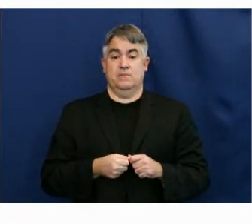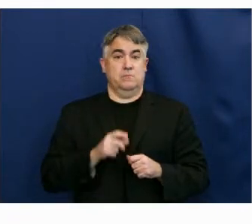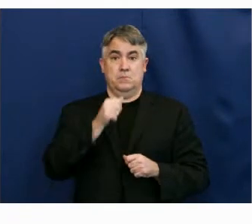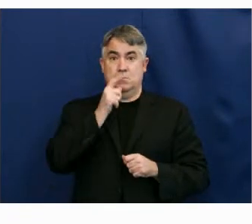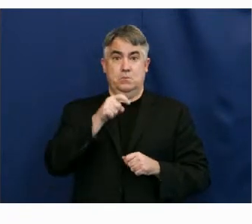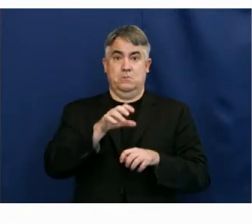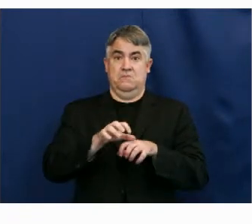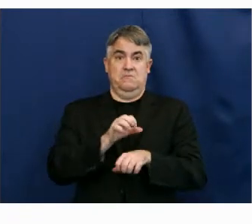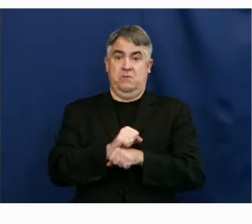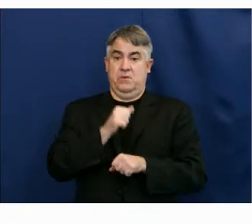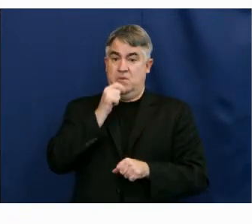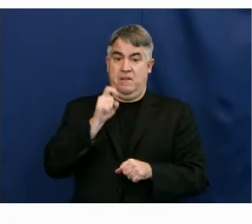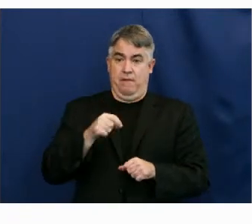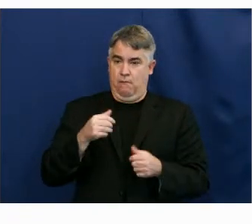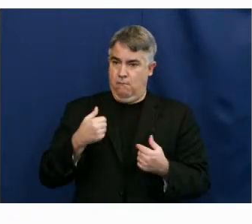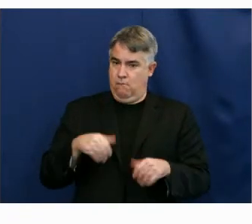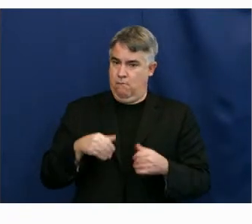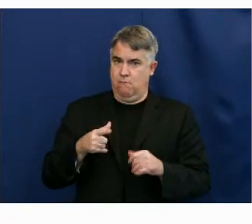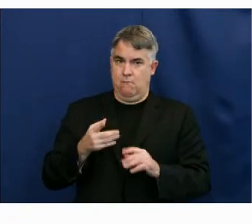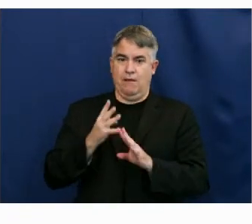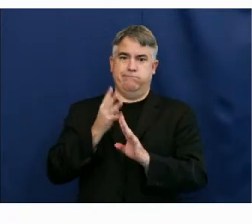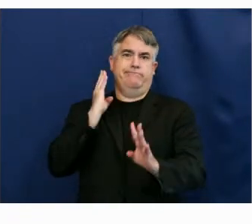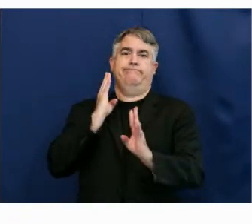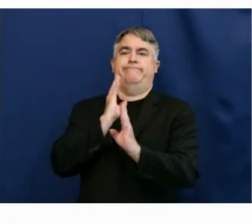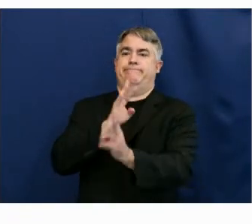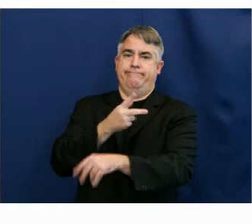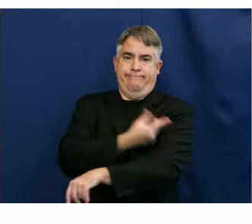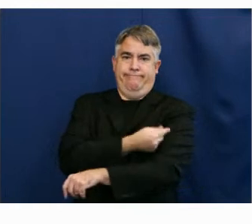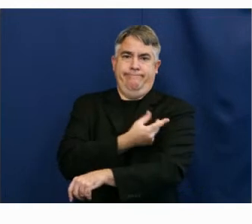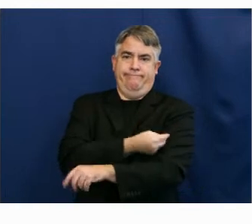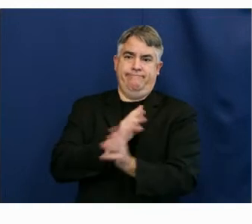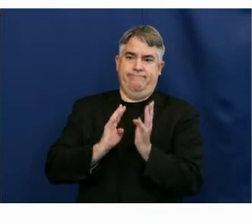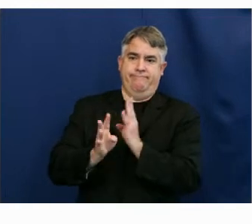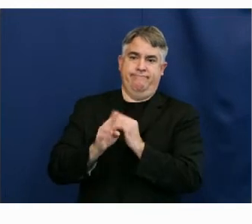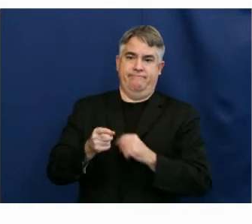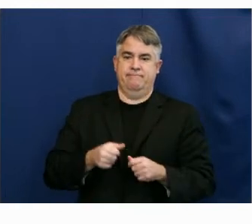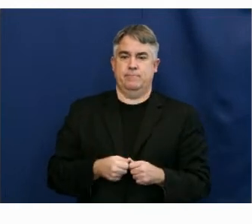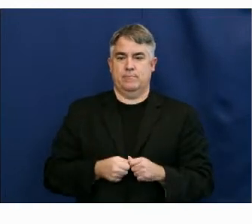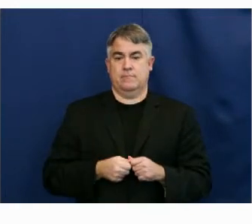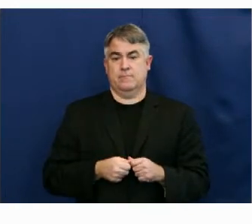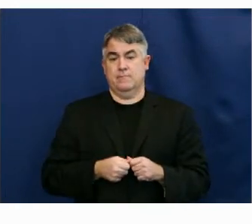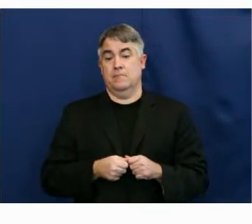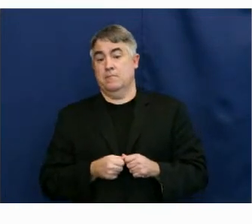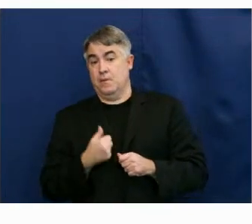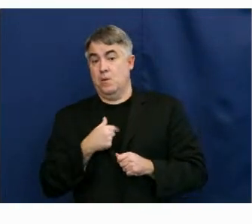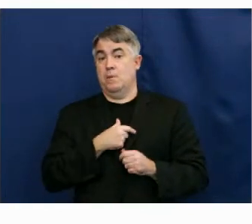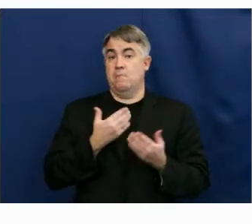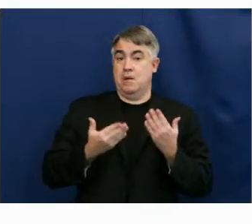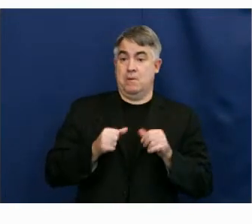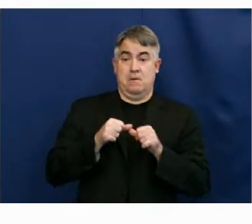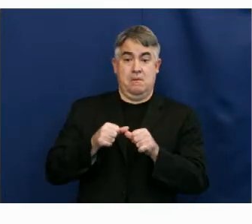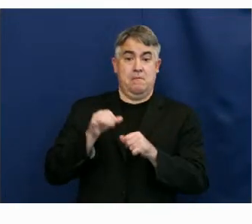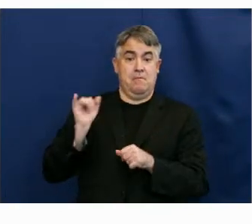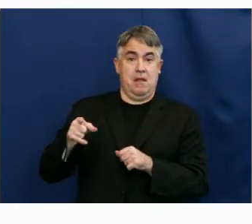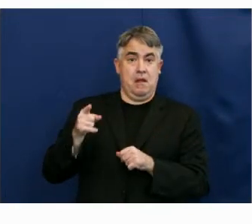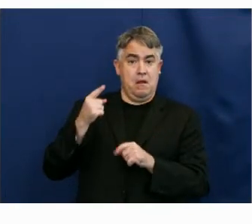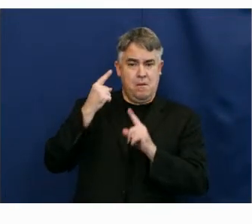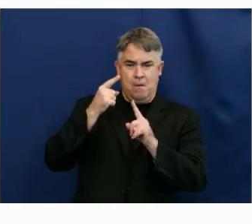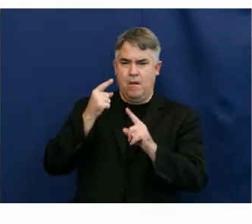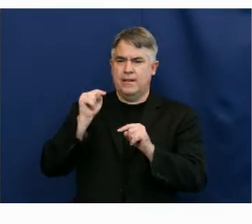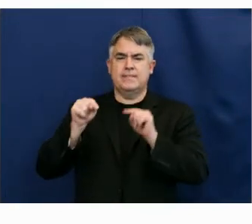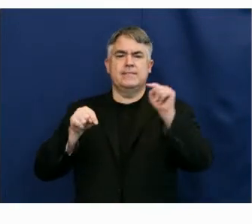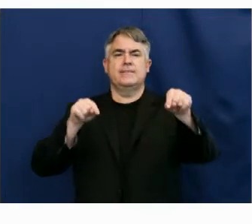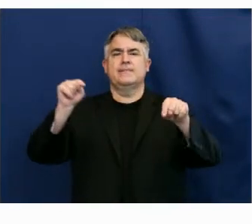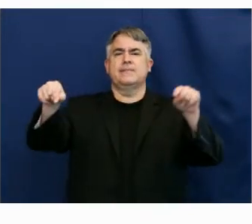to see if this process is one that we could continue to do as we're moving forward, and we're trying to make sure that we reach some of the folks who don't